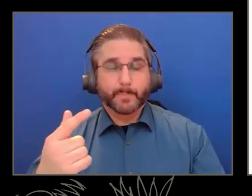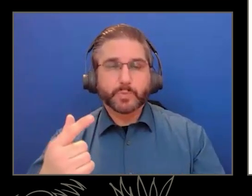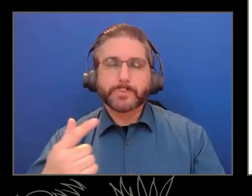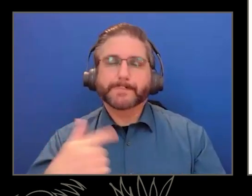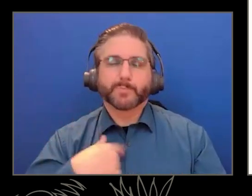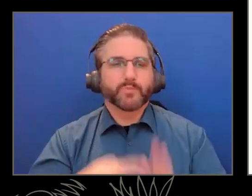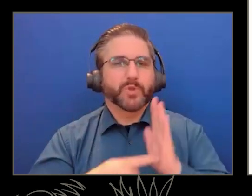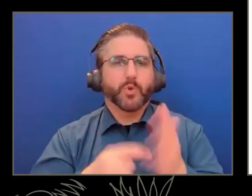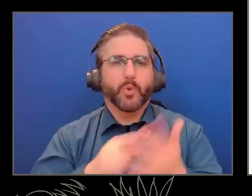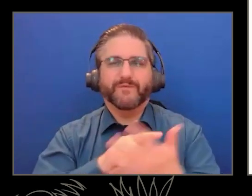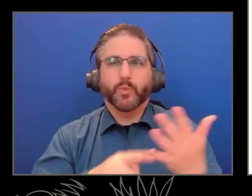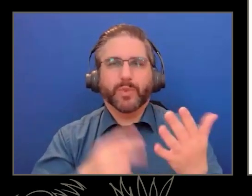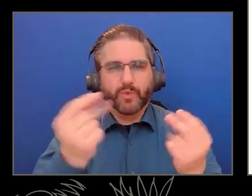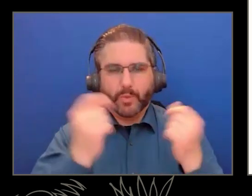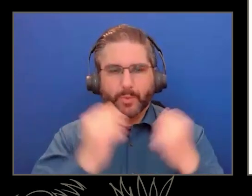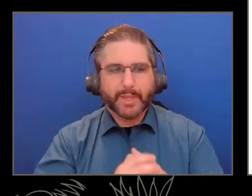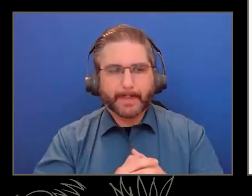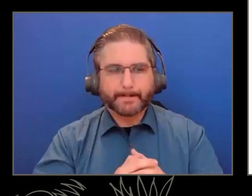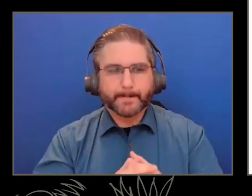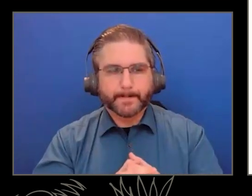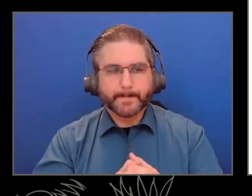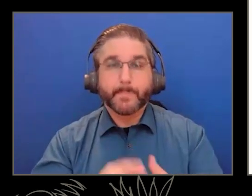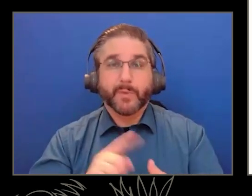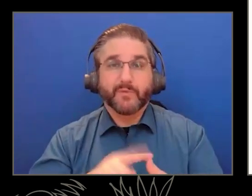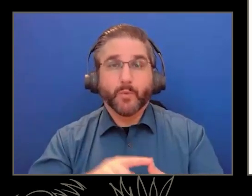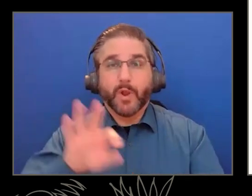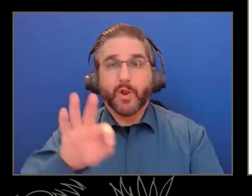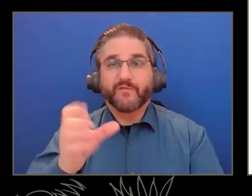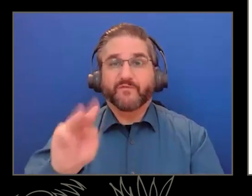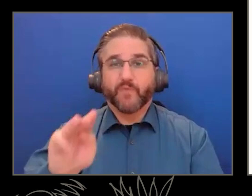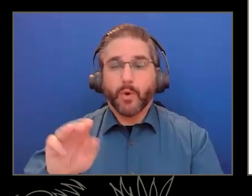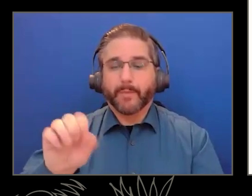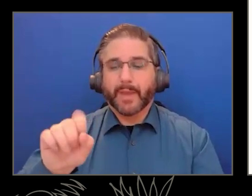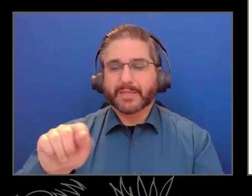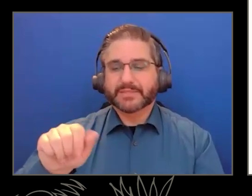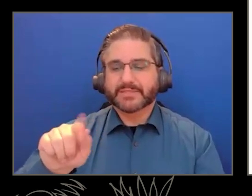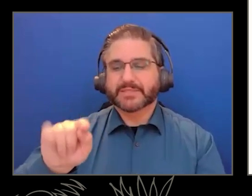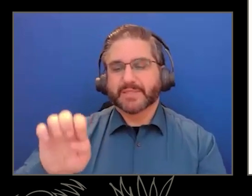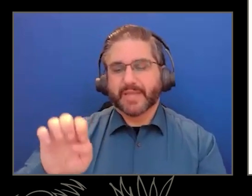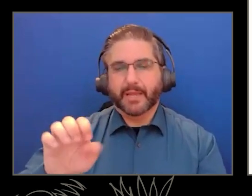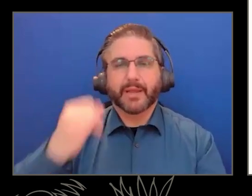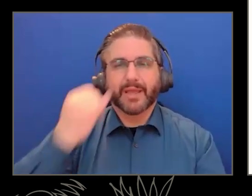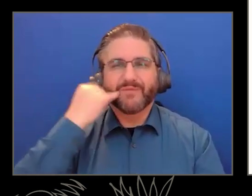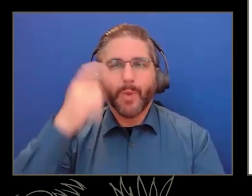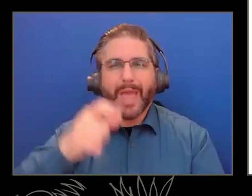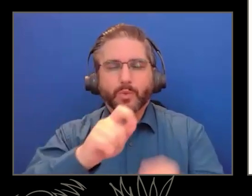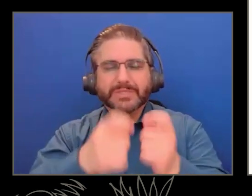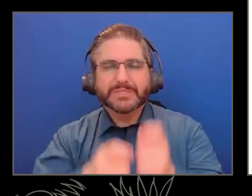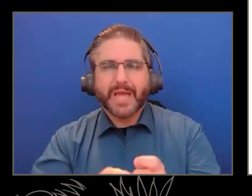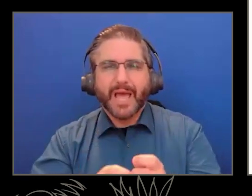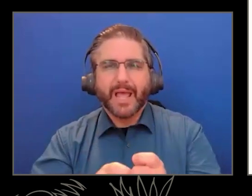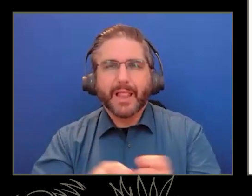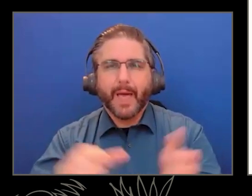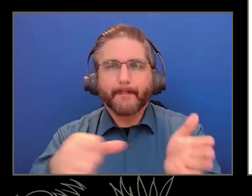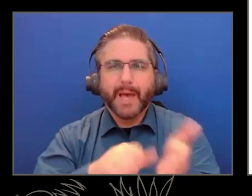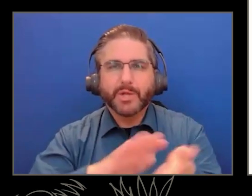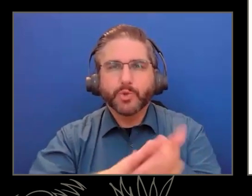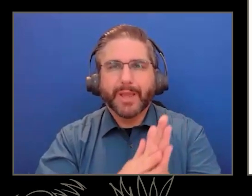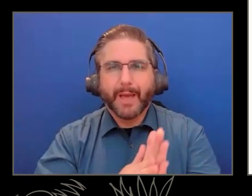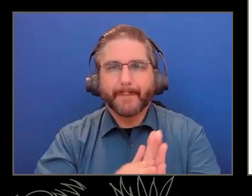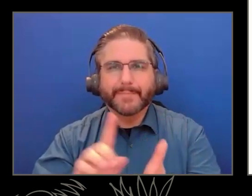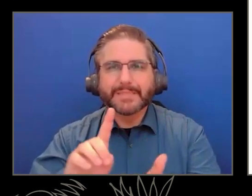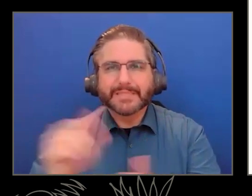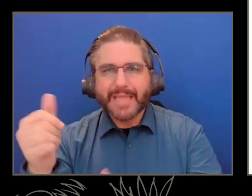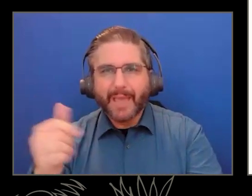super quickly. So the first one is form state. If you've ever had to style a button to be maybe disabled or show a loading